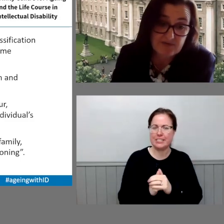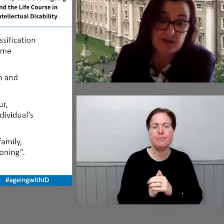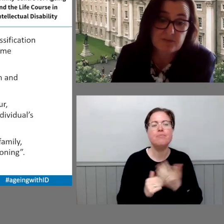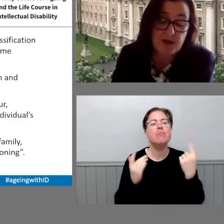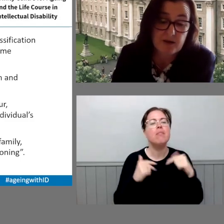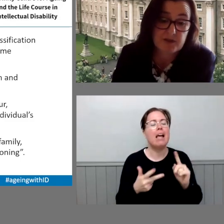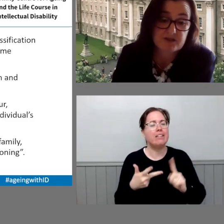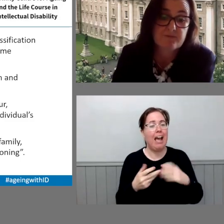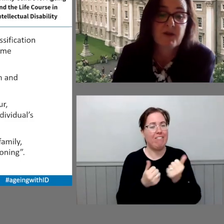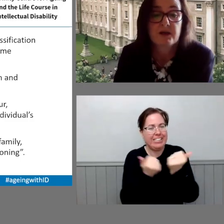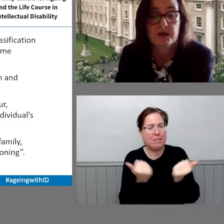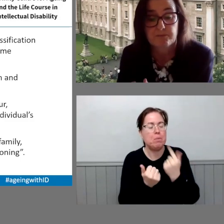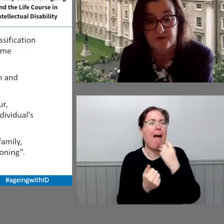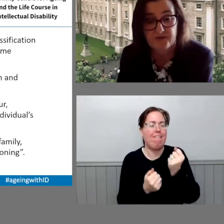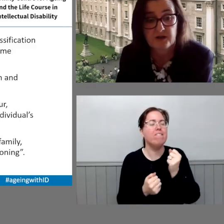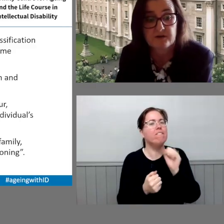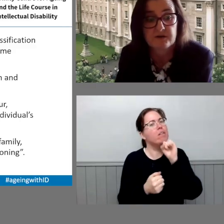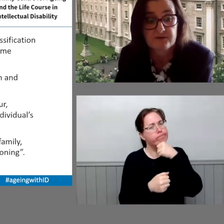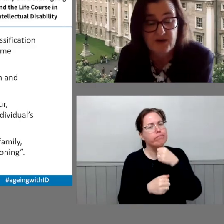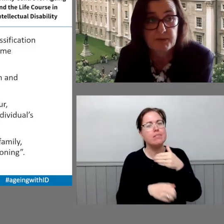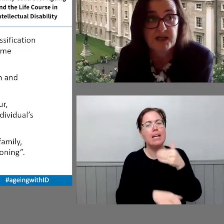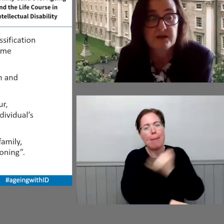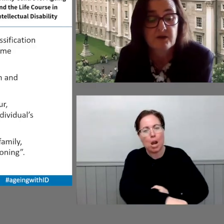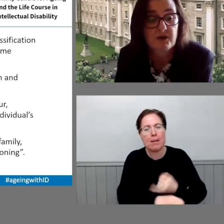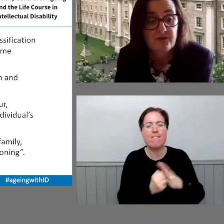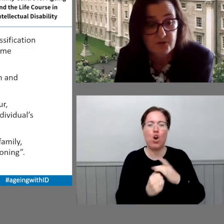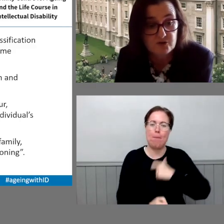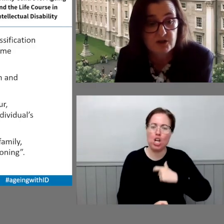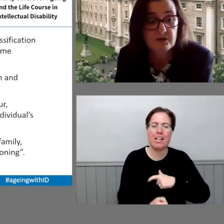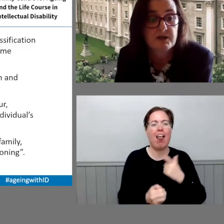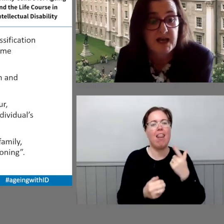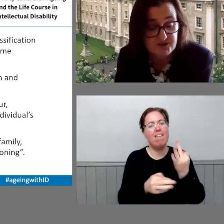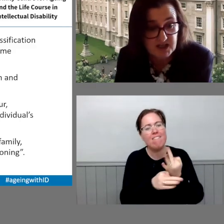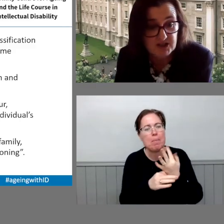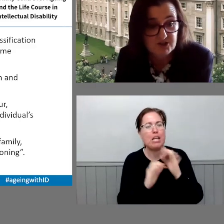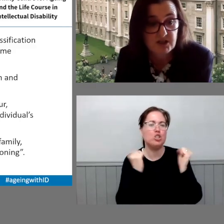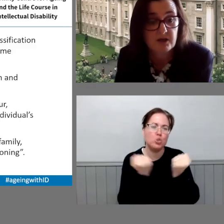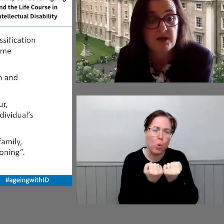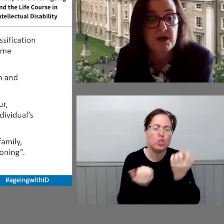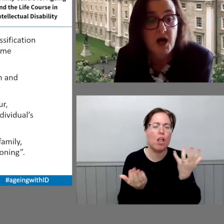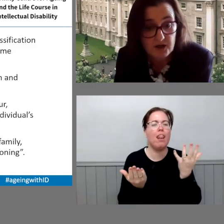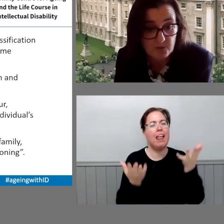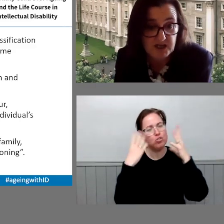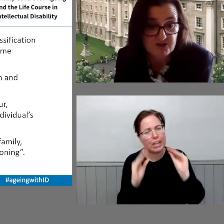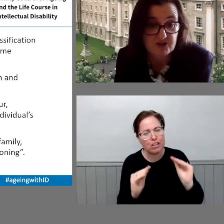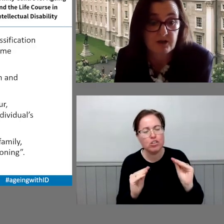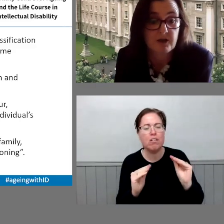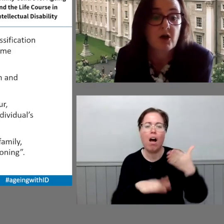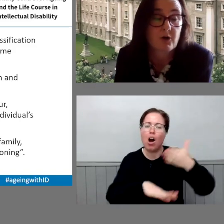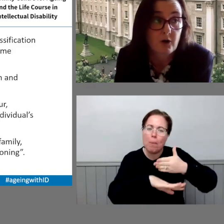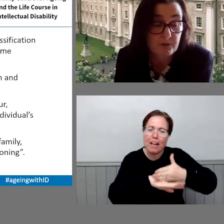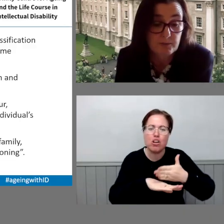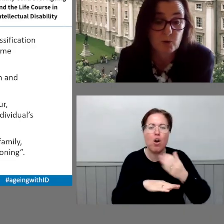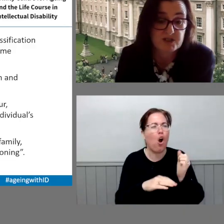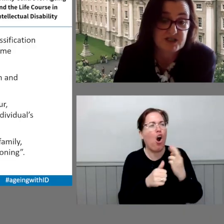in significant impairment in personal, family, social, educational,